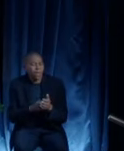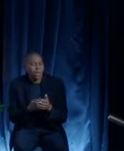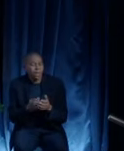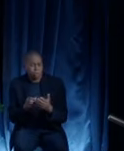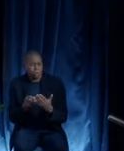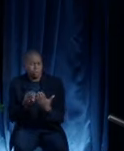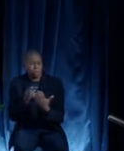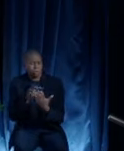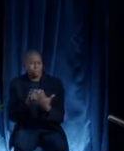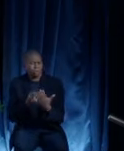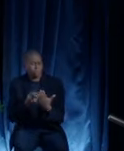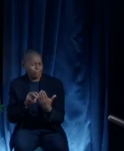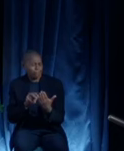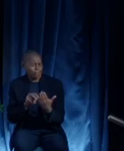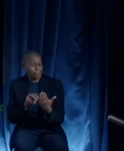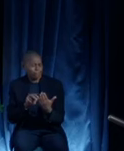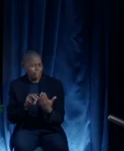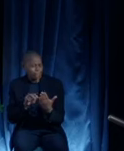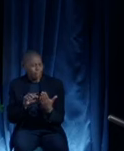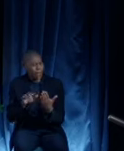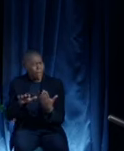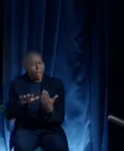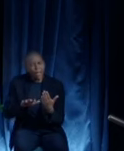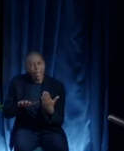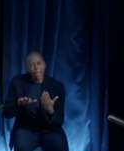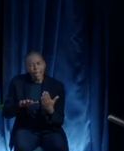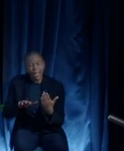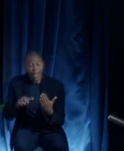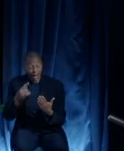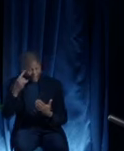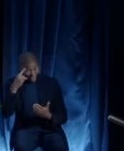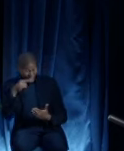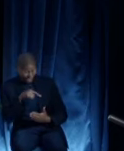hints. Did he not? Did he not claim to be his wife?